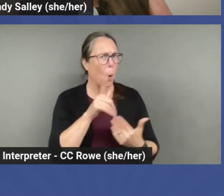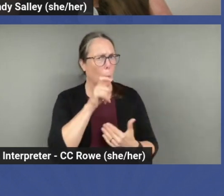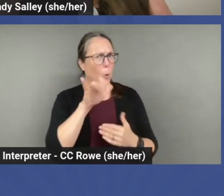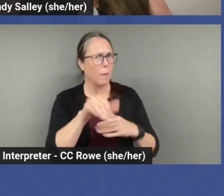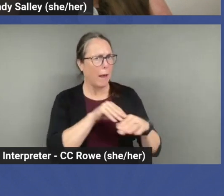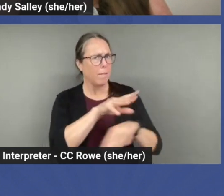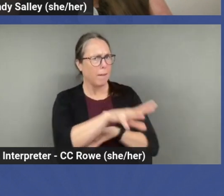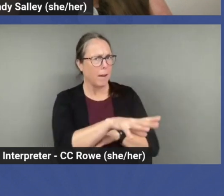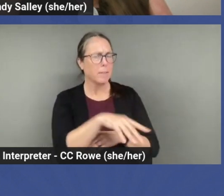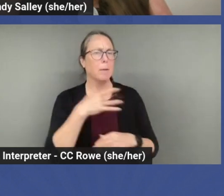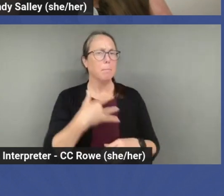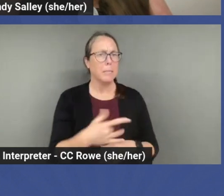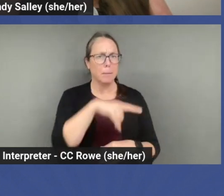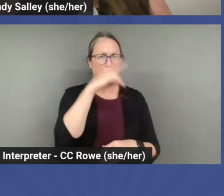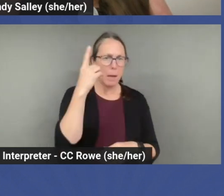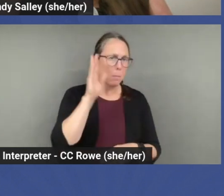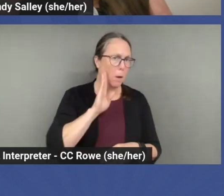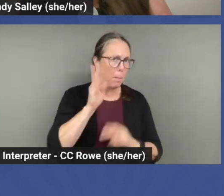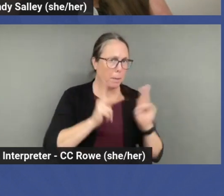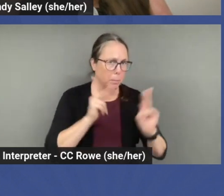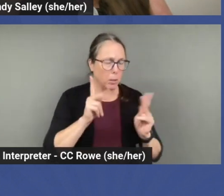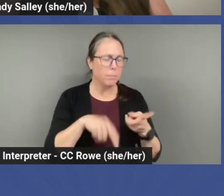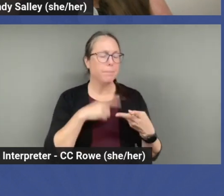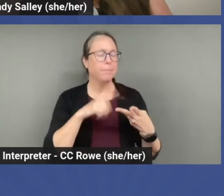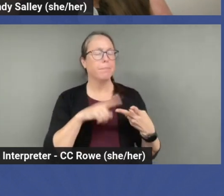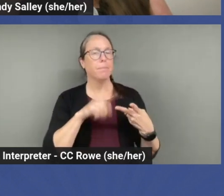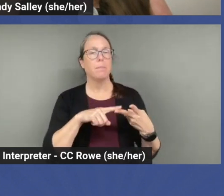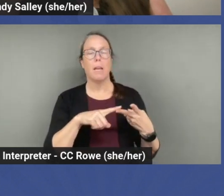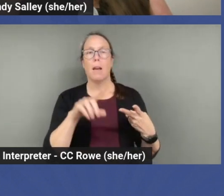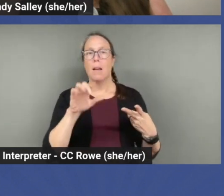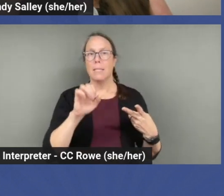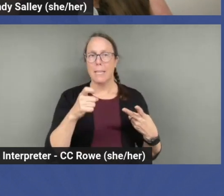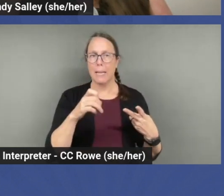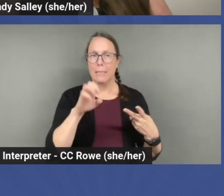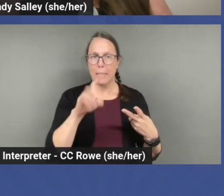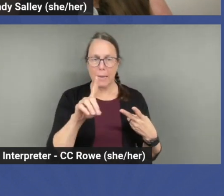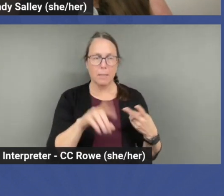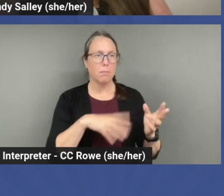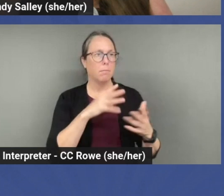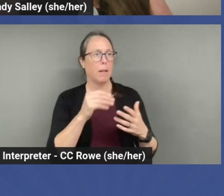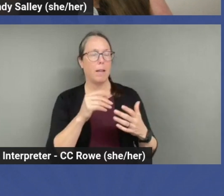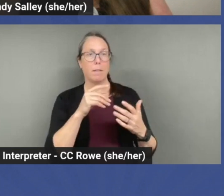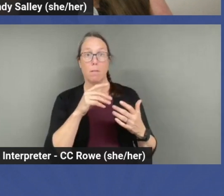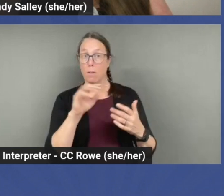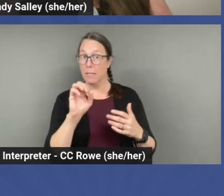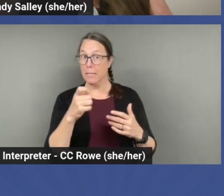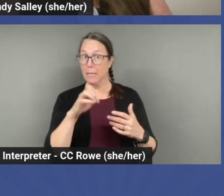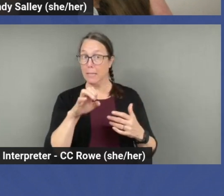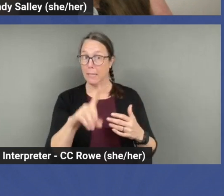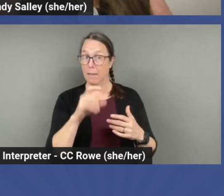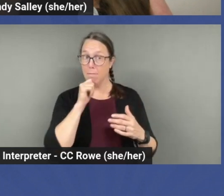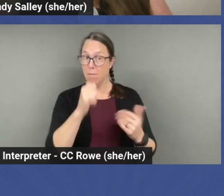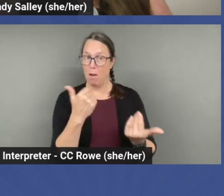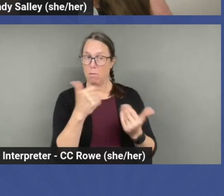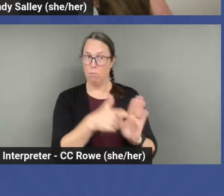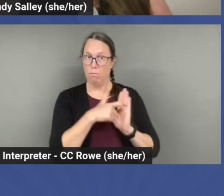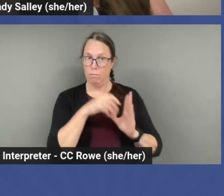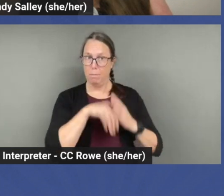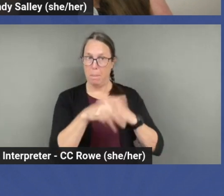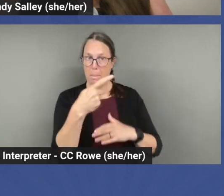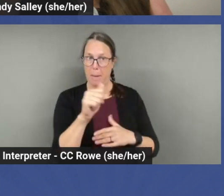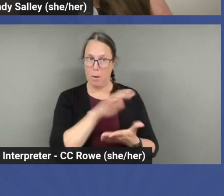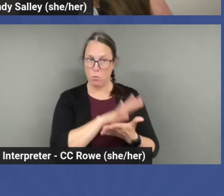folks, and it's sex ed. And sex ed is not required in Pennsylvania public schools either. So there's just a severe gap